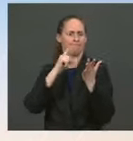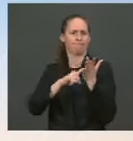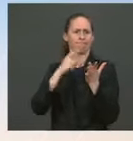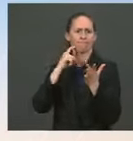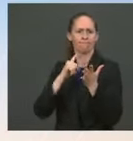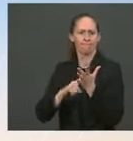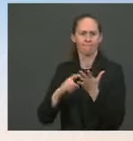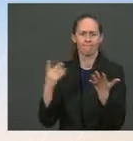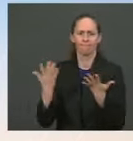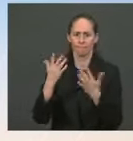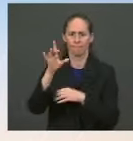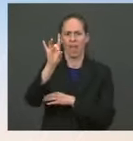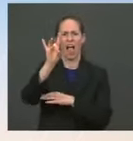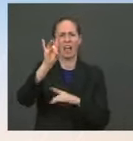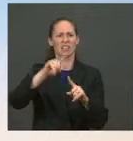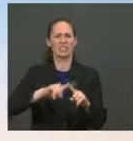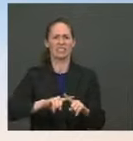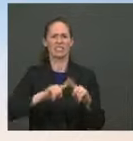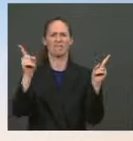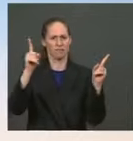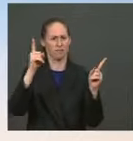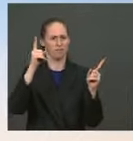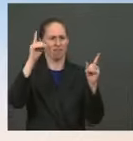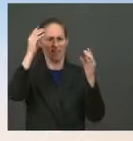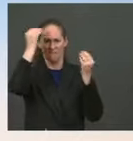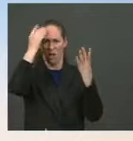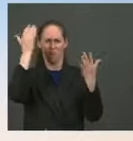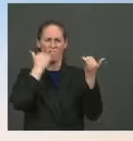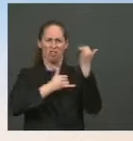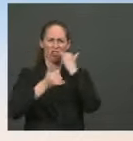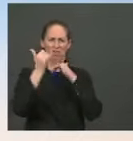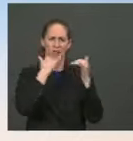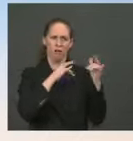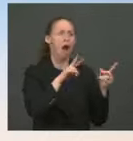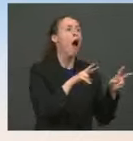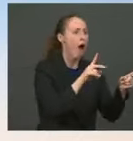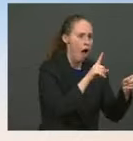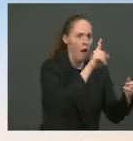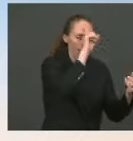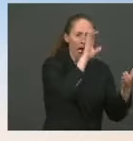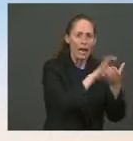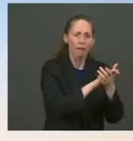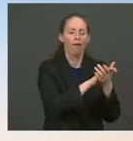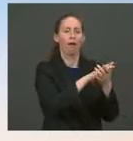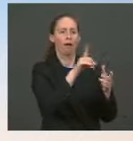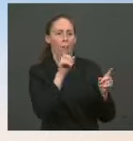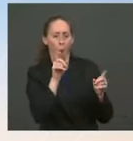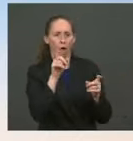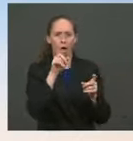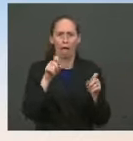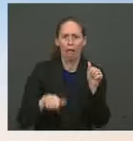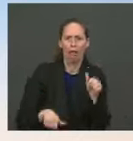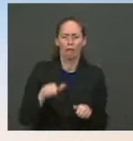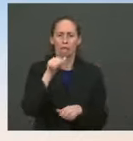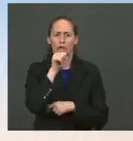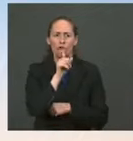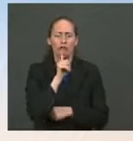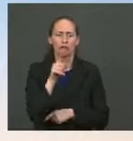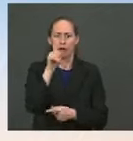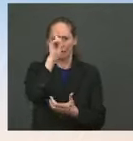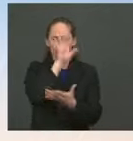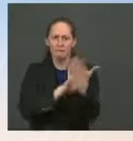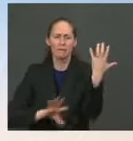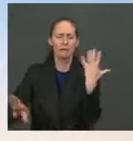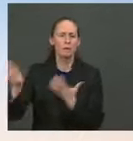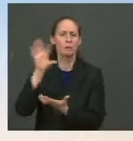COVID-19 that they either believe to be true or are unsure if it is true or false. As we continue our effort to vaccinate